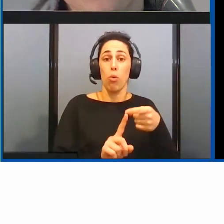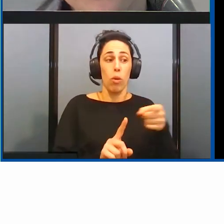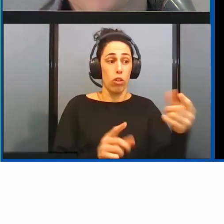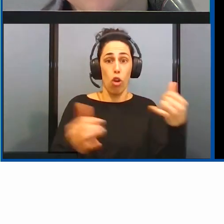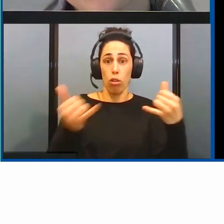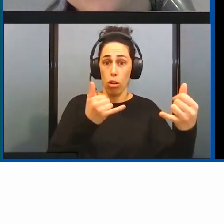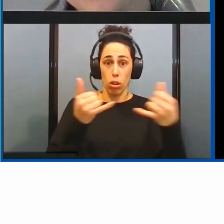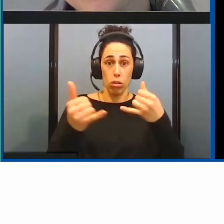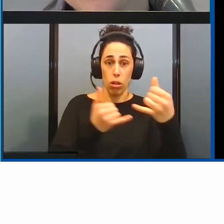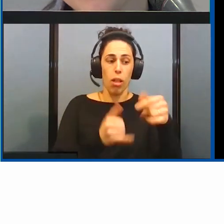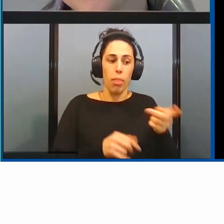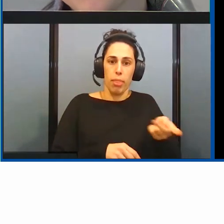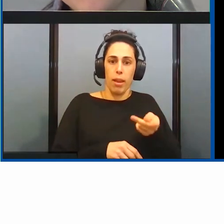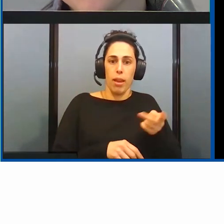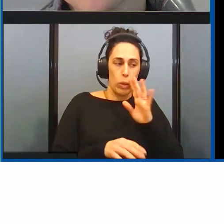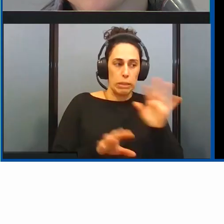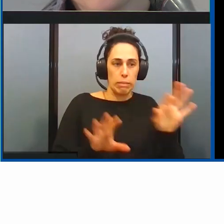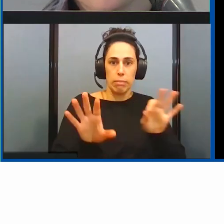services.